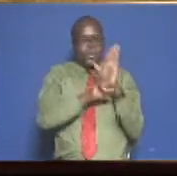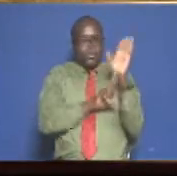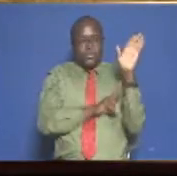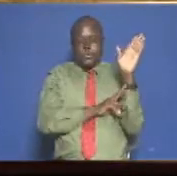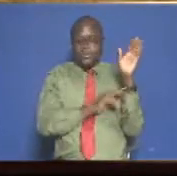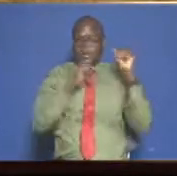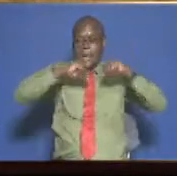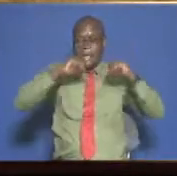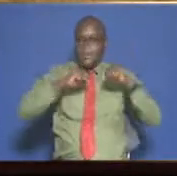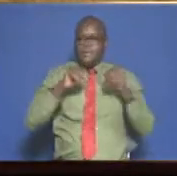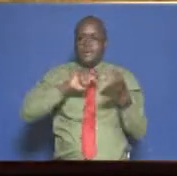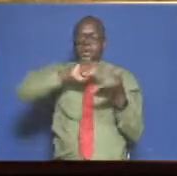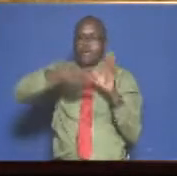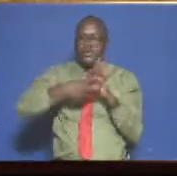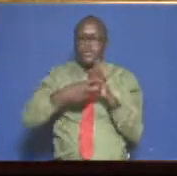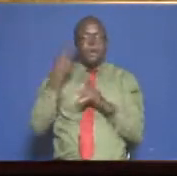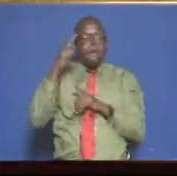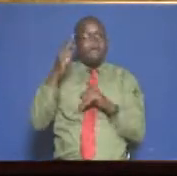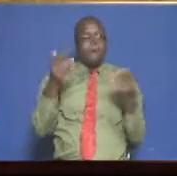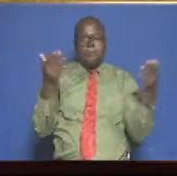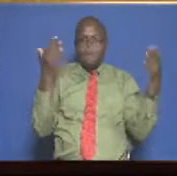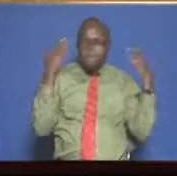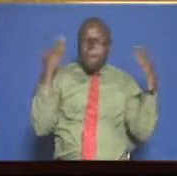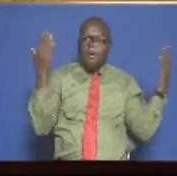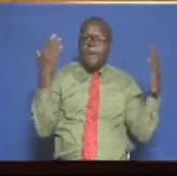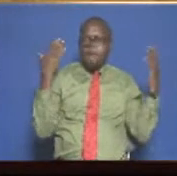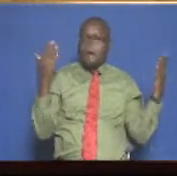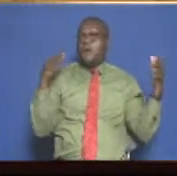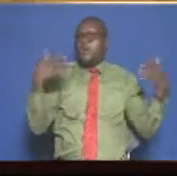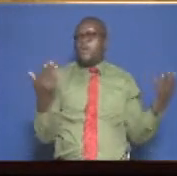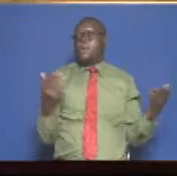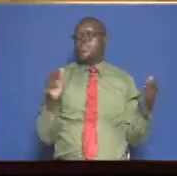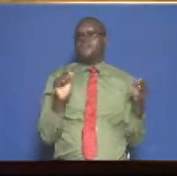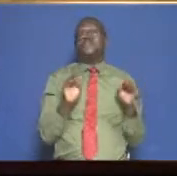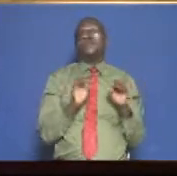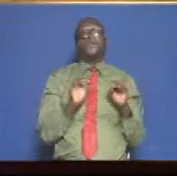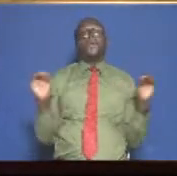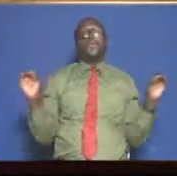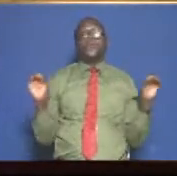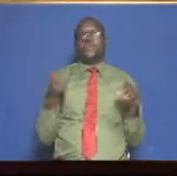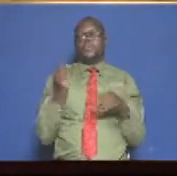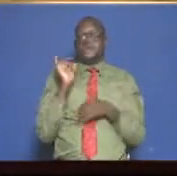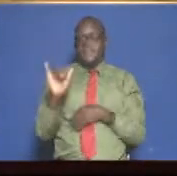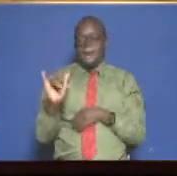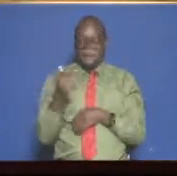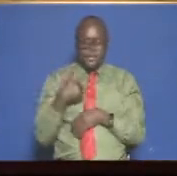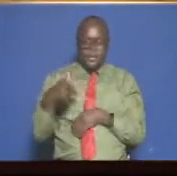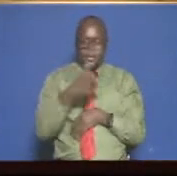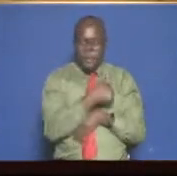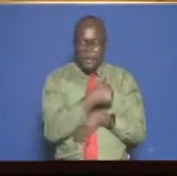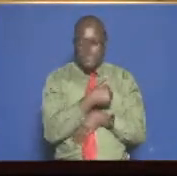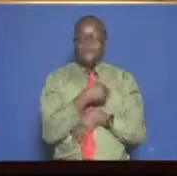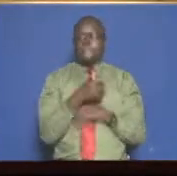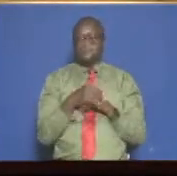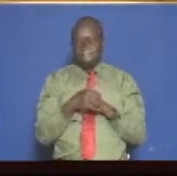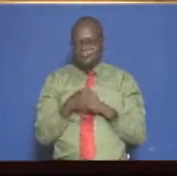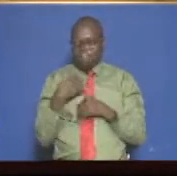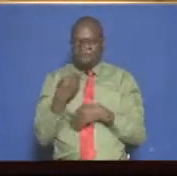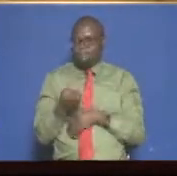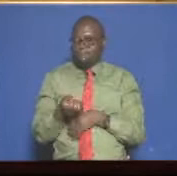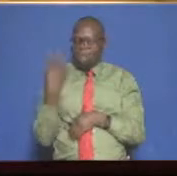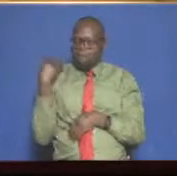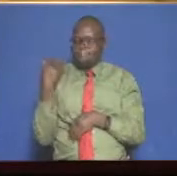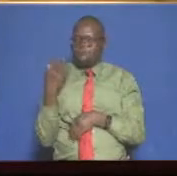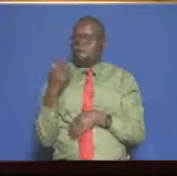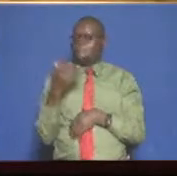agreed contracts for eternity also? So that, you know, we may know.